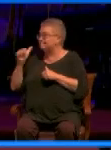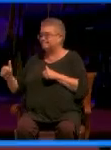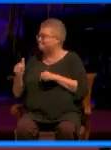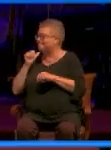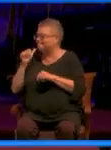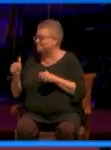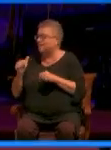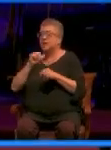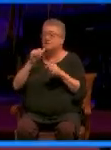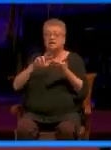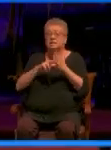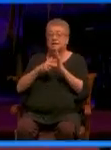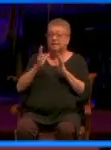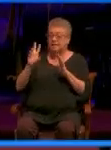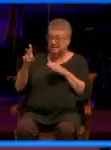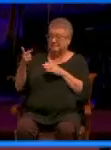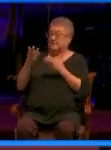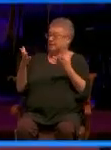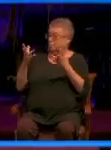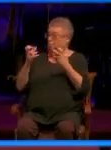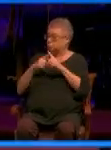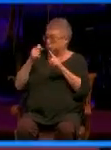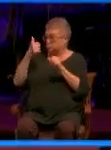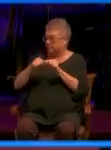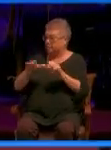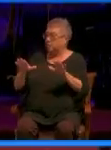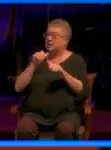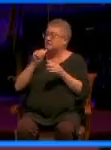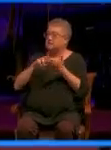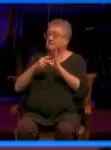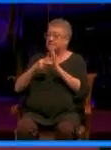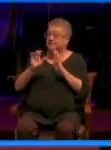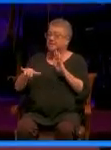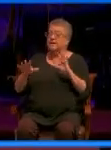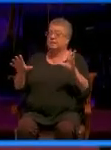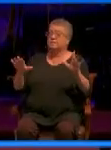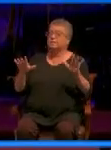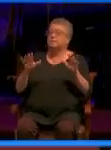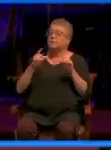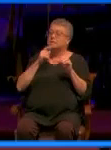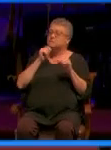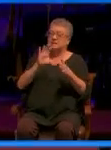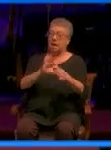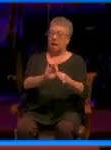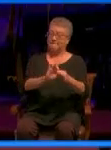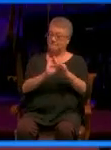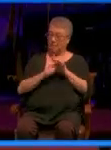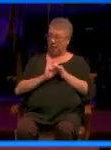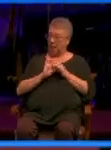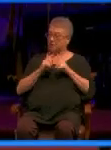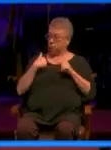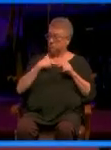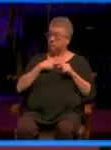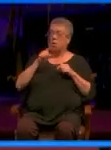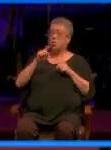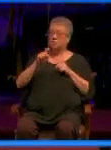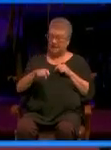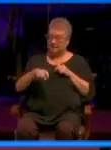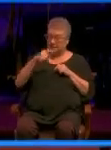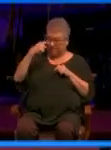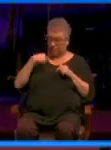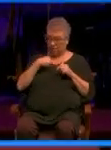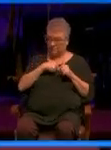not mean, and this is the second thing that I want to say, it does not mean that it does not apply or is necessary. I